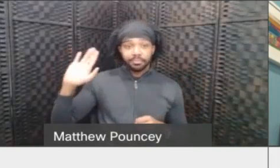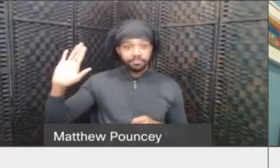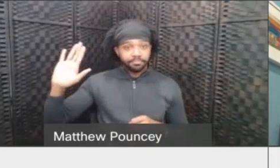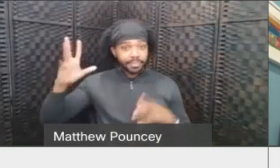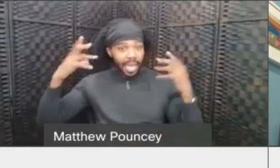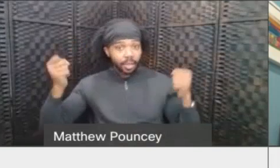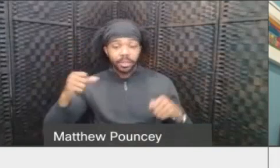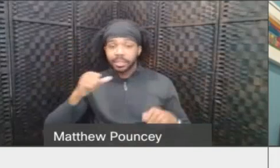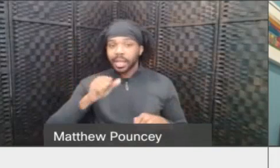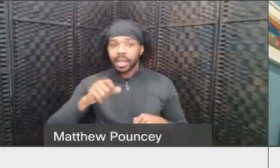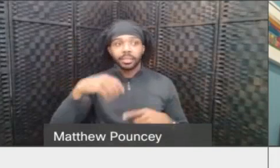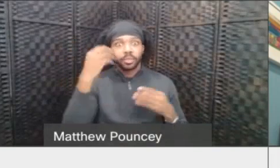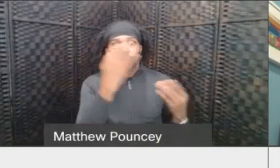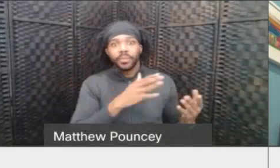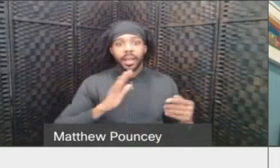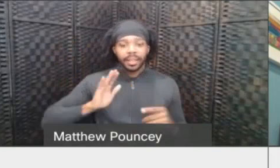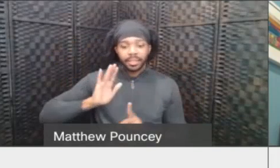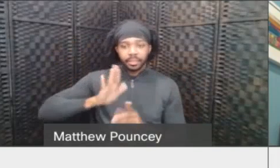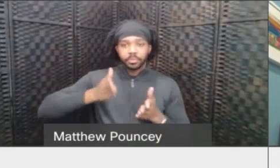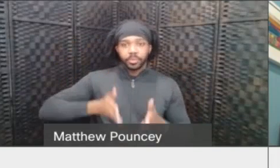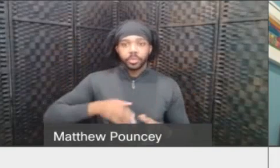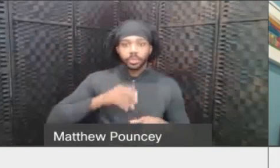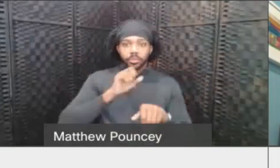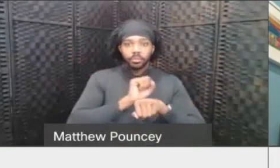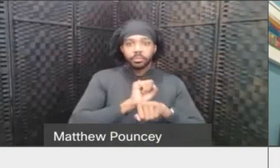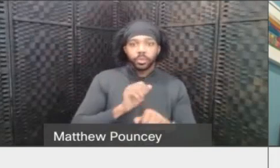notify their employer.